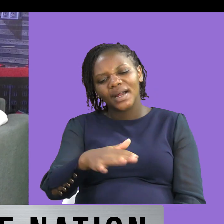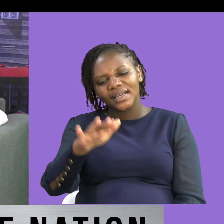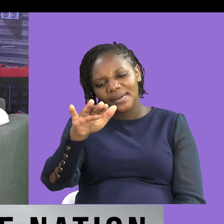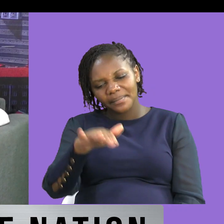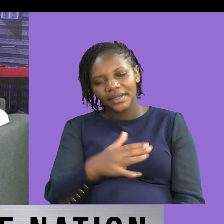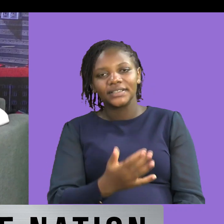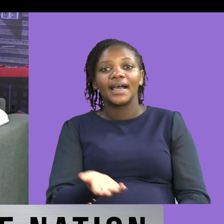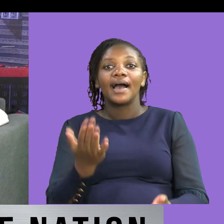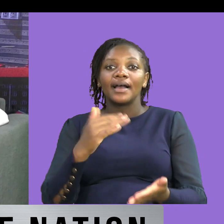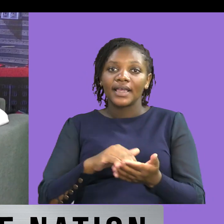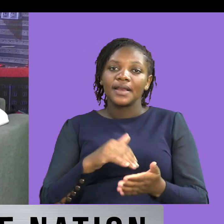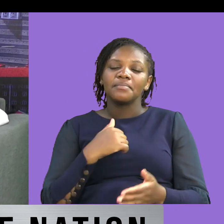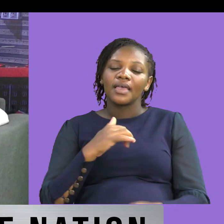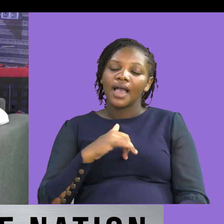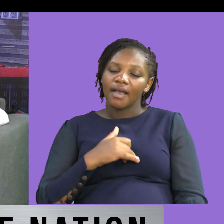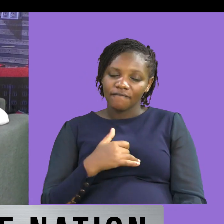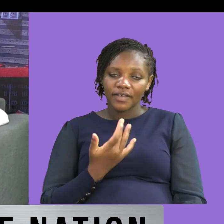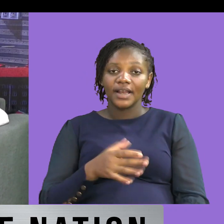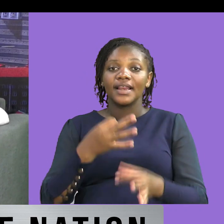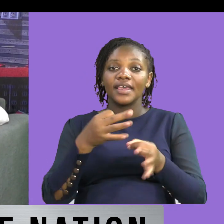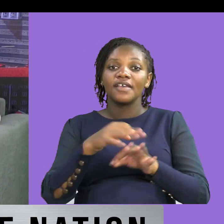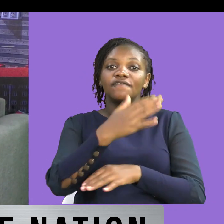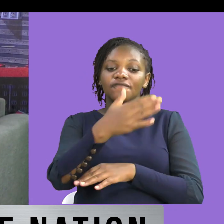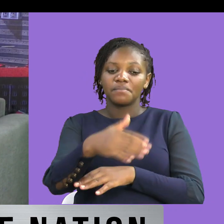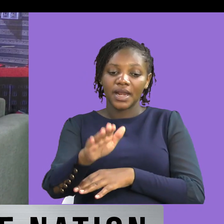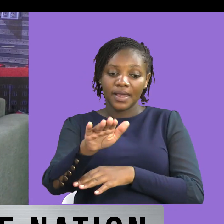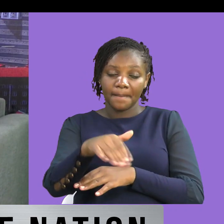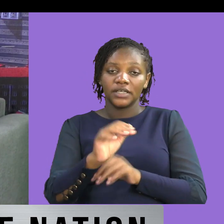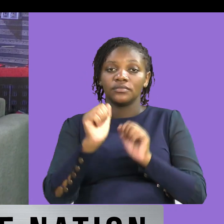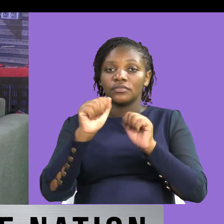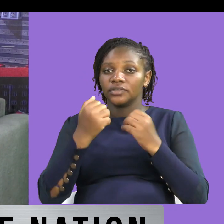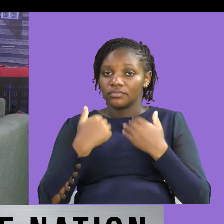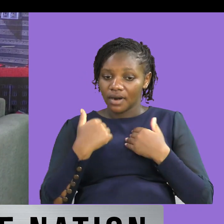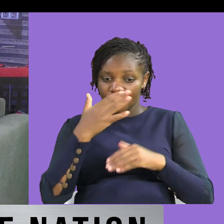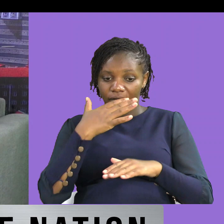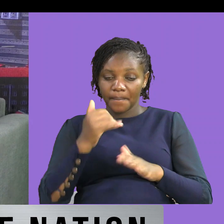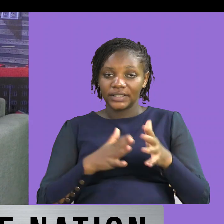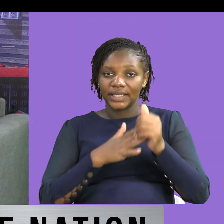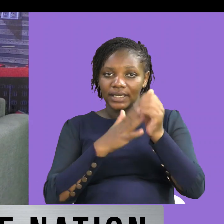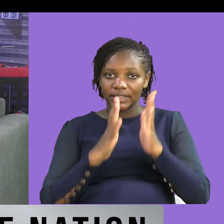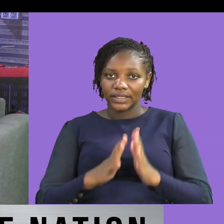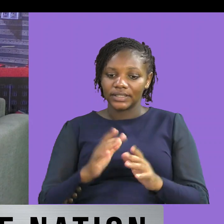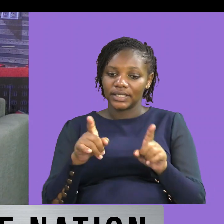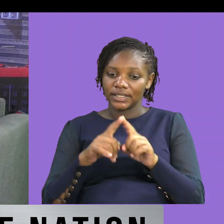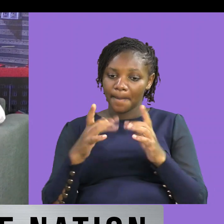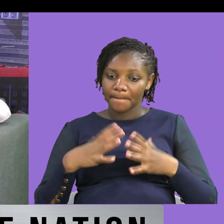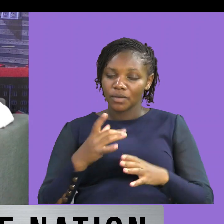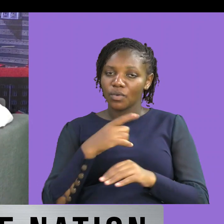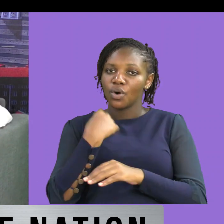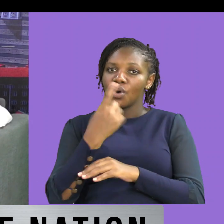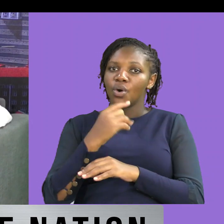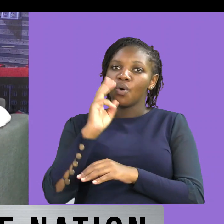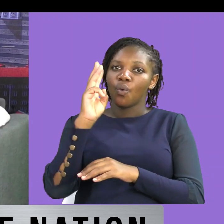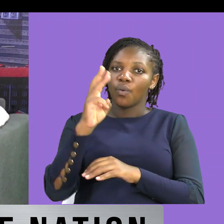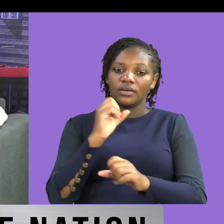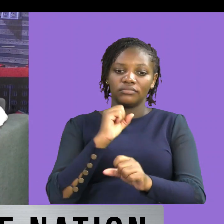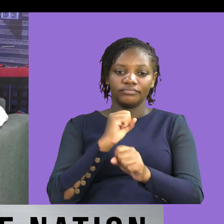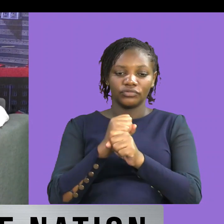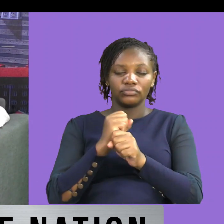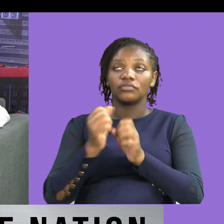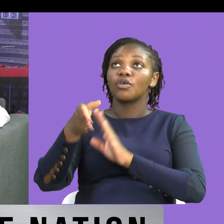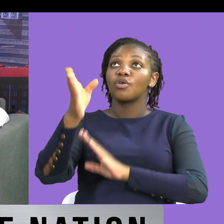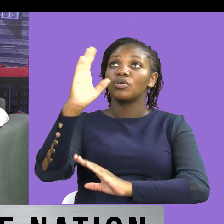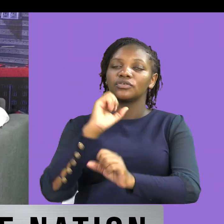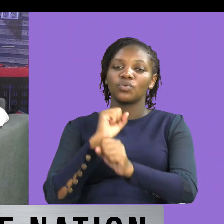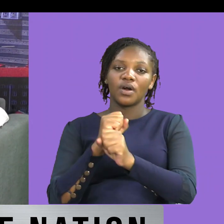again. And for me, I feel that if parliament can have better leaders and people who are going there to do God's work and the